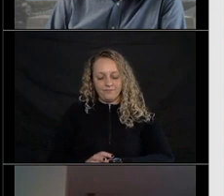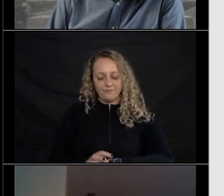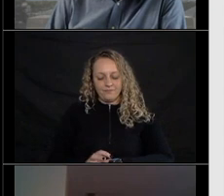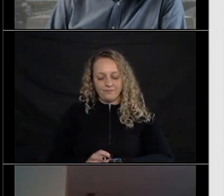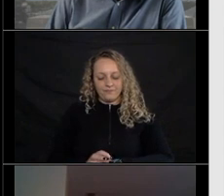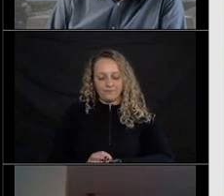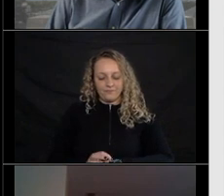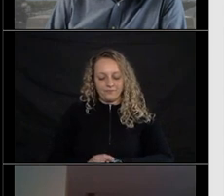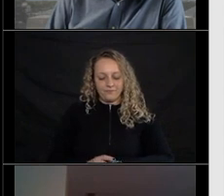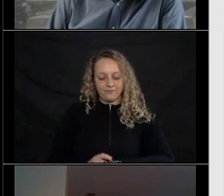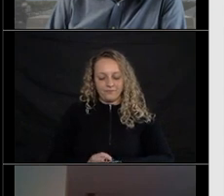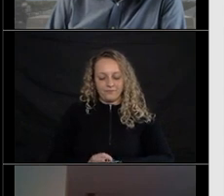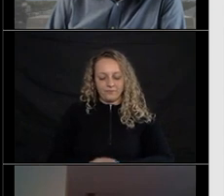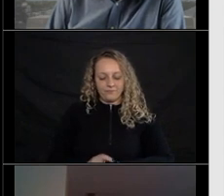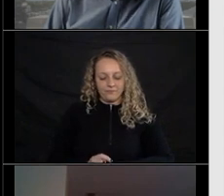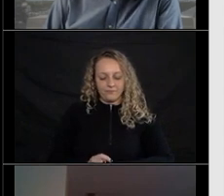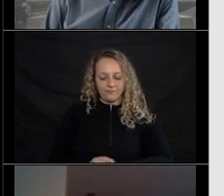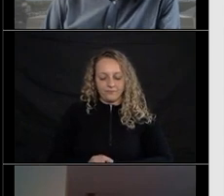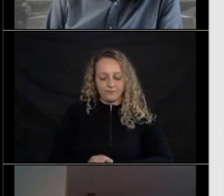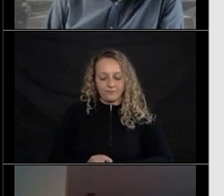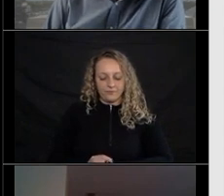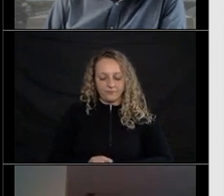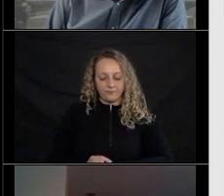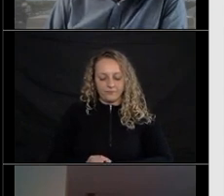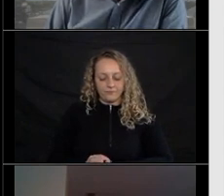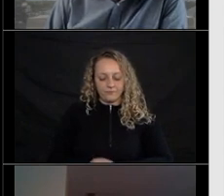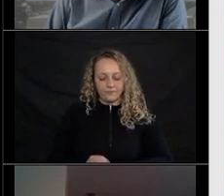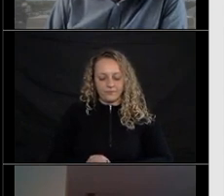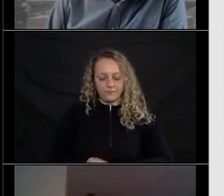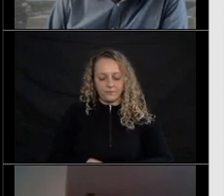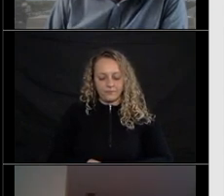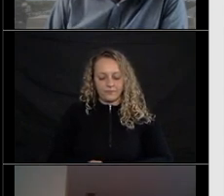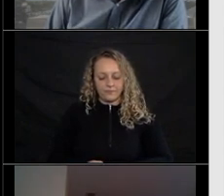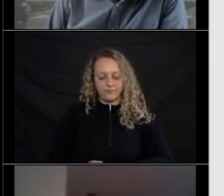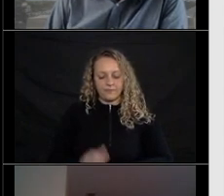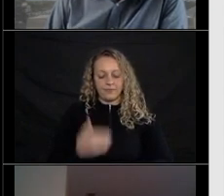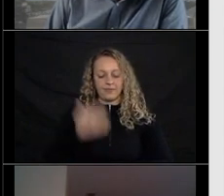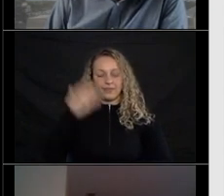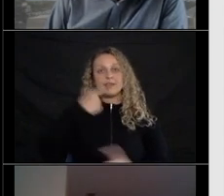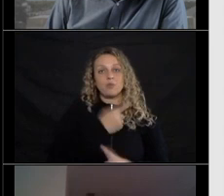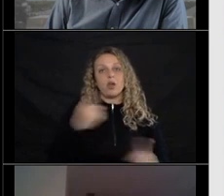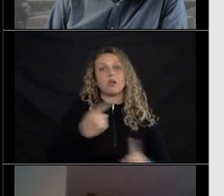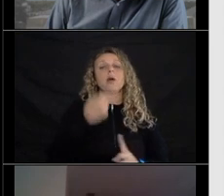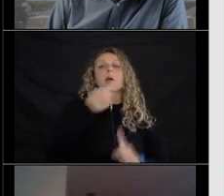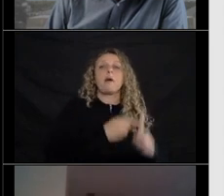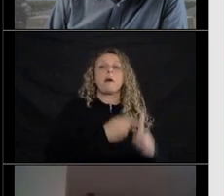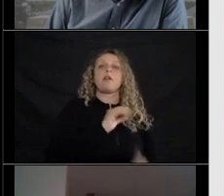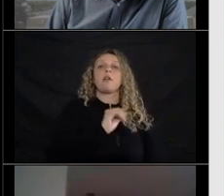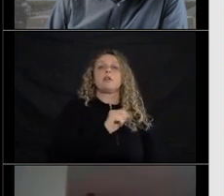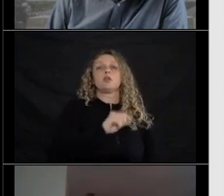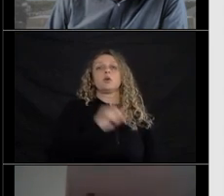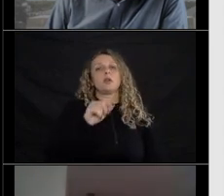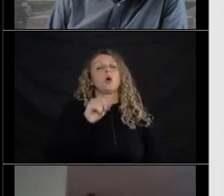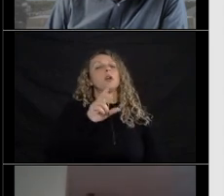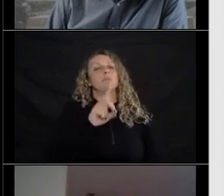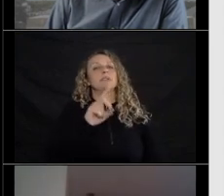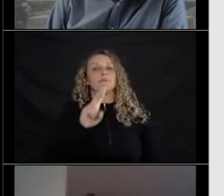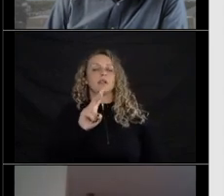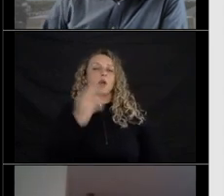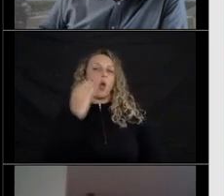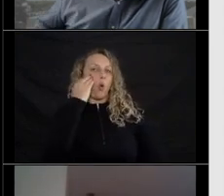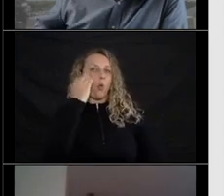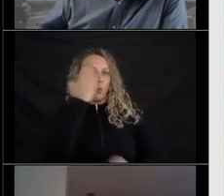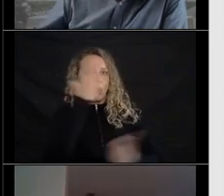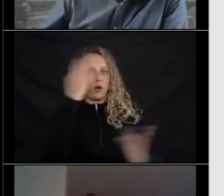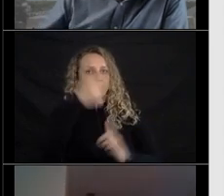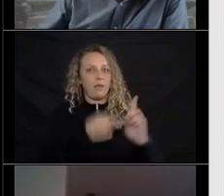Thank you. Our next proclamation is the month of October 2020 as Domestic Violence Awareness Month. Jennifer